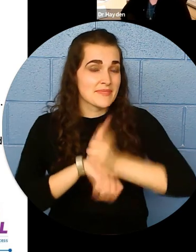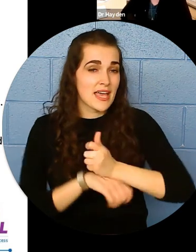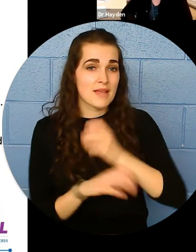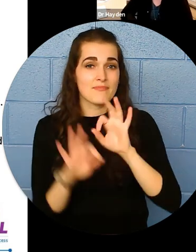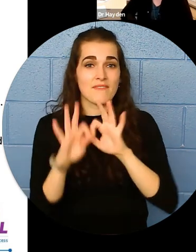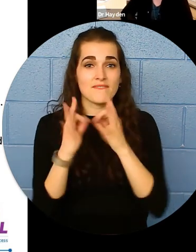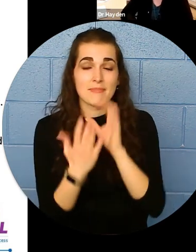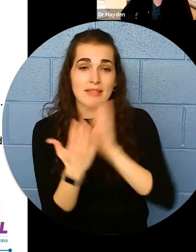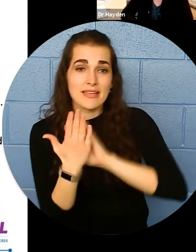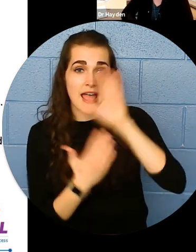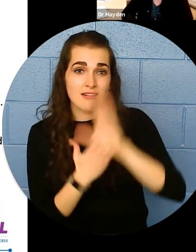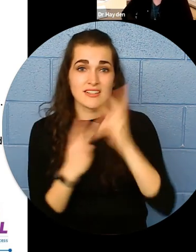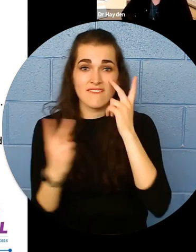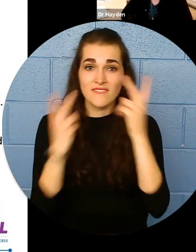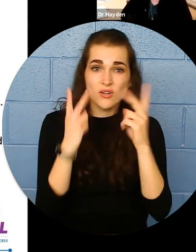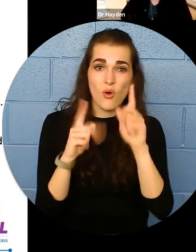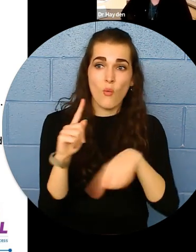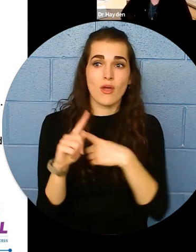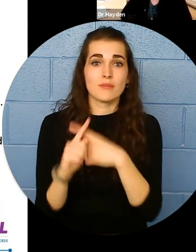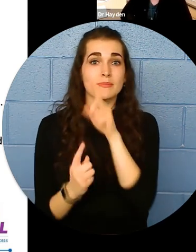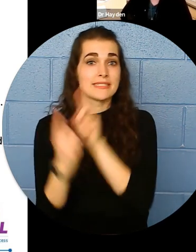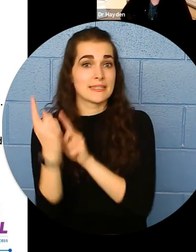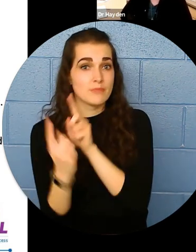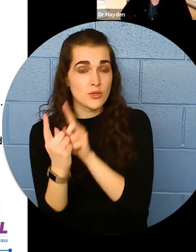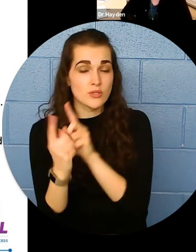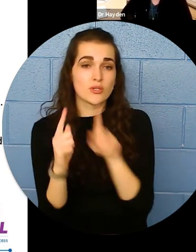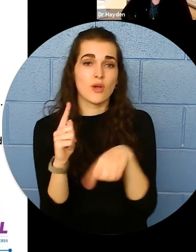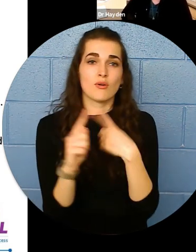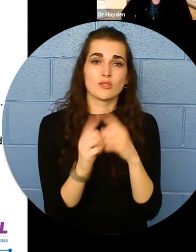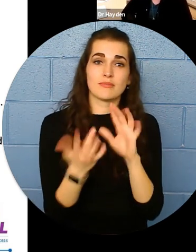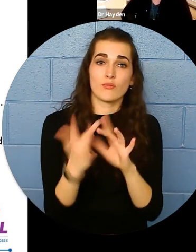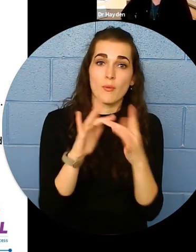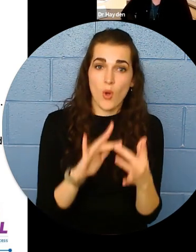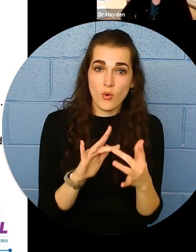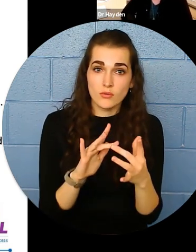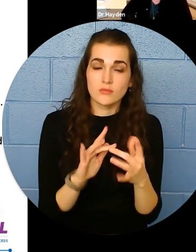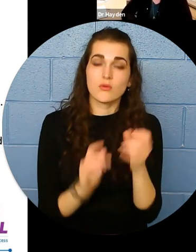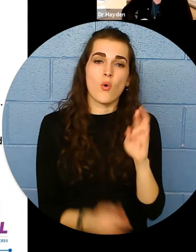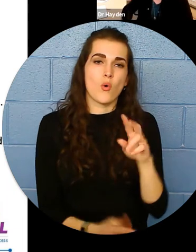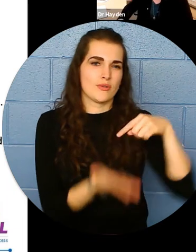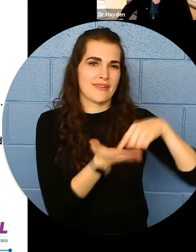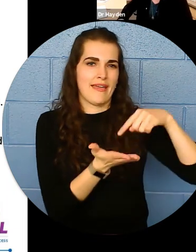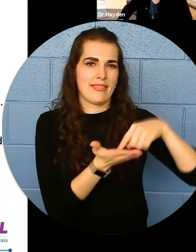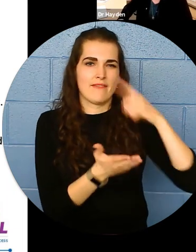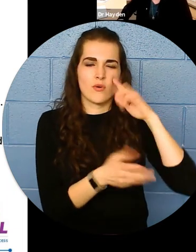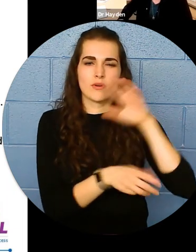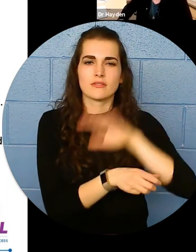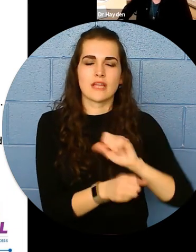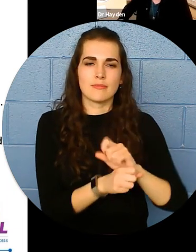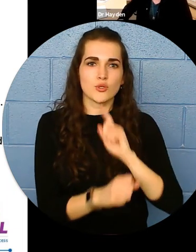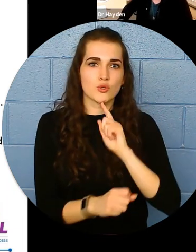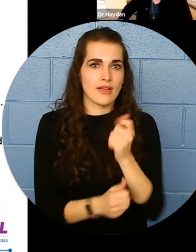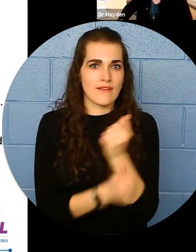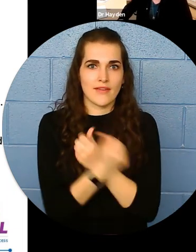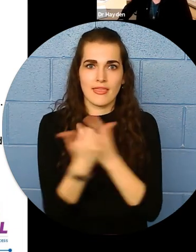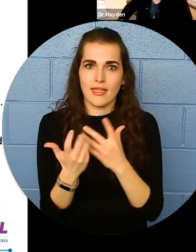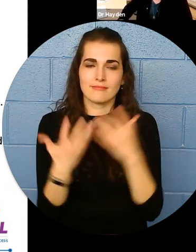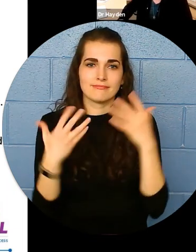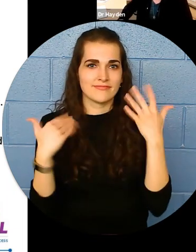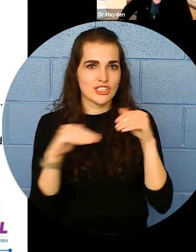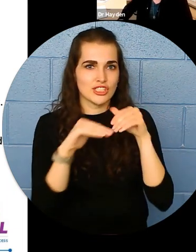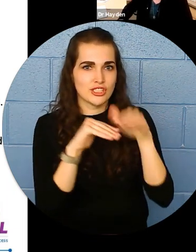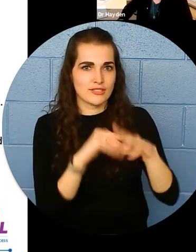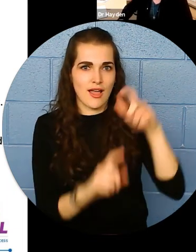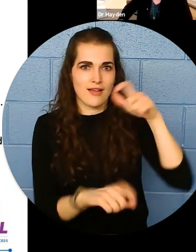visuals to keep track of when you are supposed to be in person and remote, as well as your deadlines of assignments, so we can make sure everything is getting turned